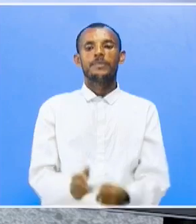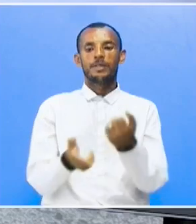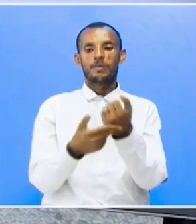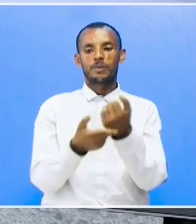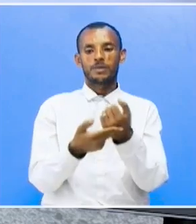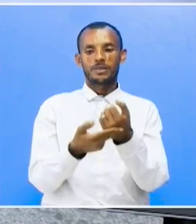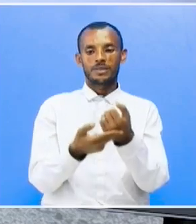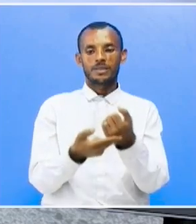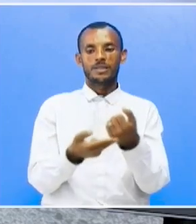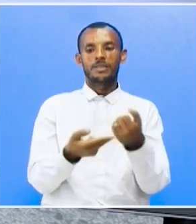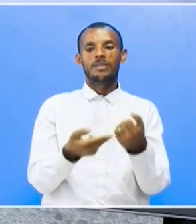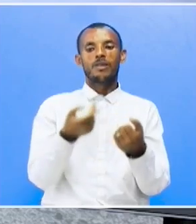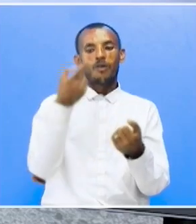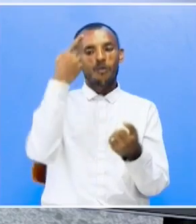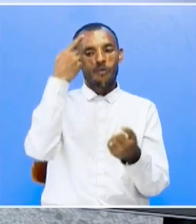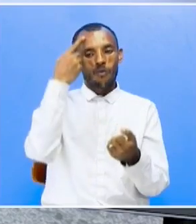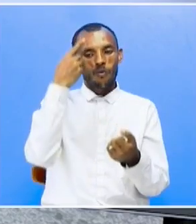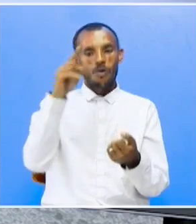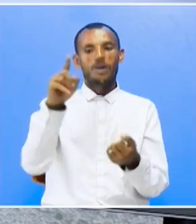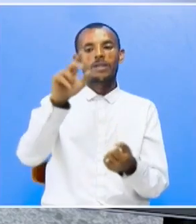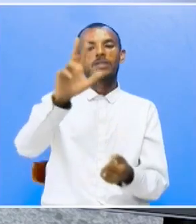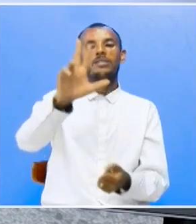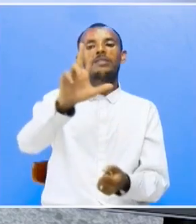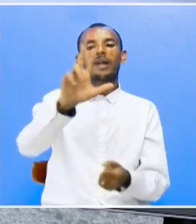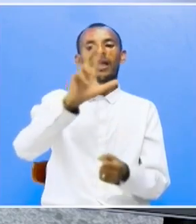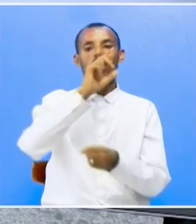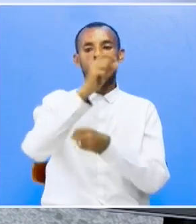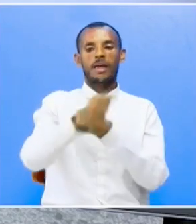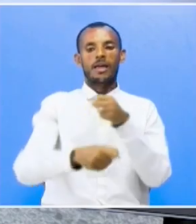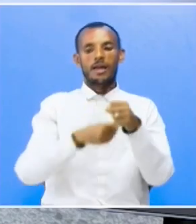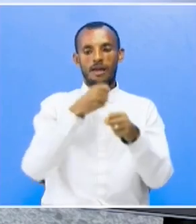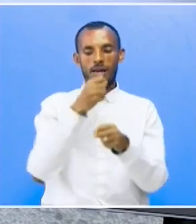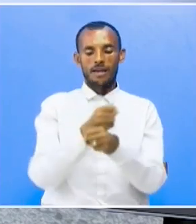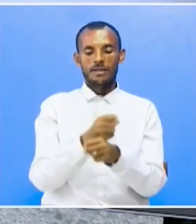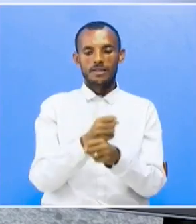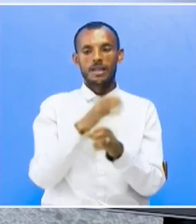Deposited for 3 years. Calculate the compound interest